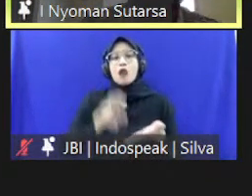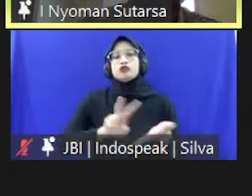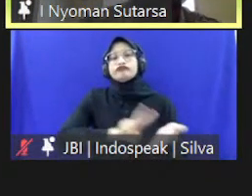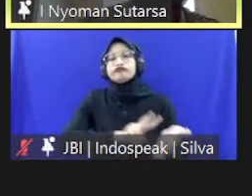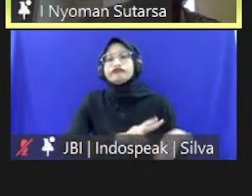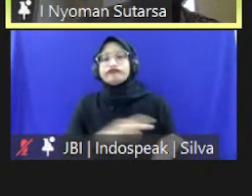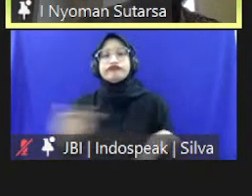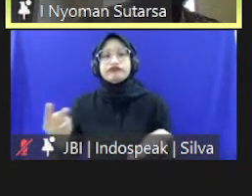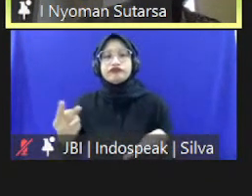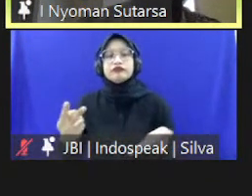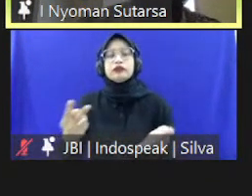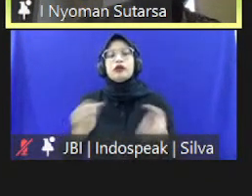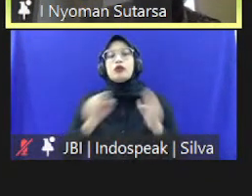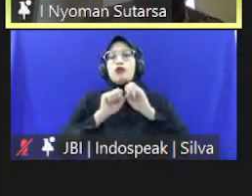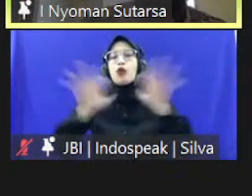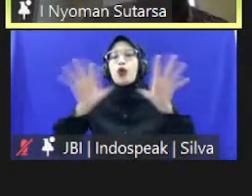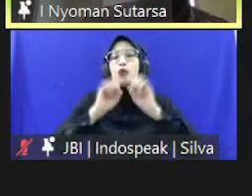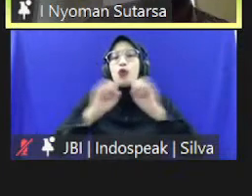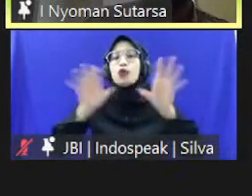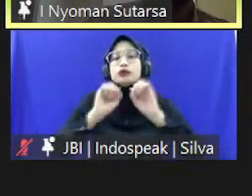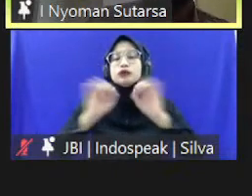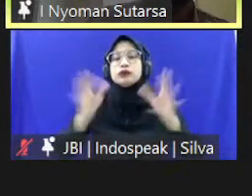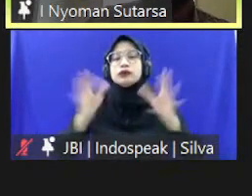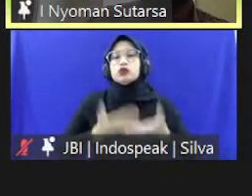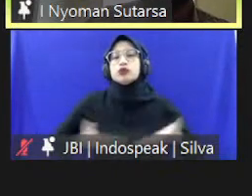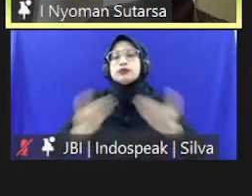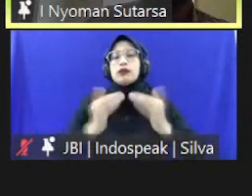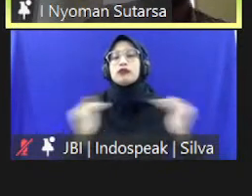social justice and rights to health.